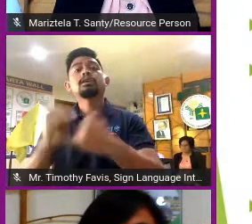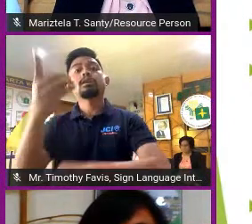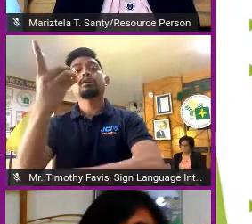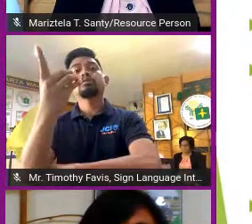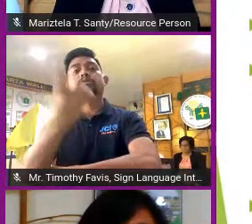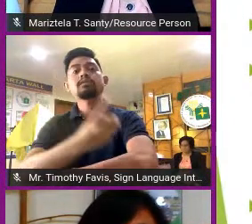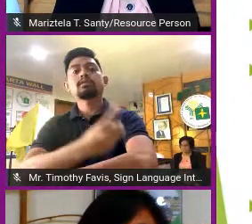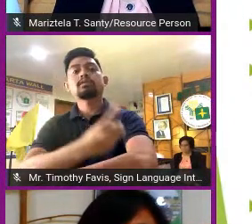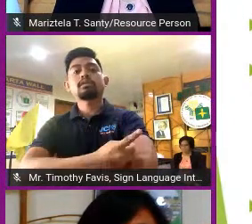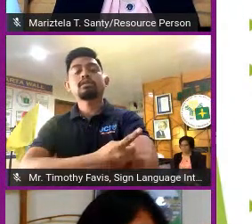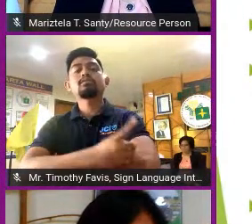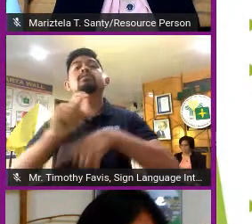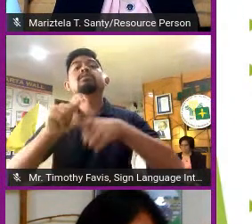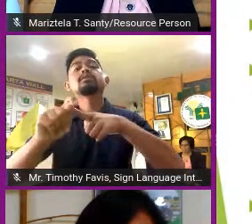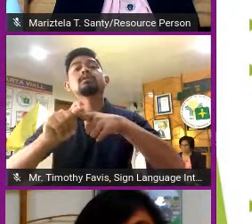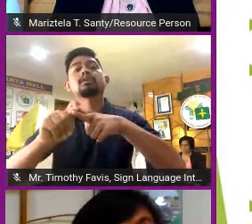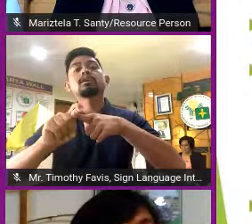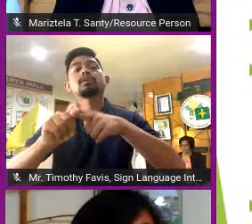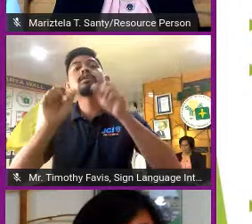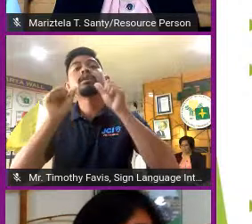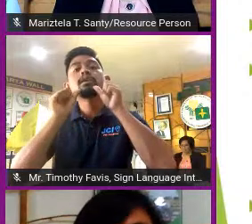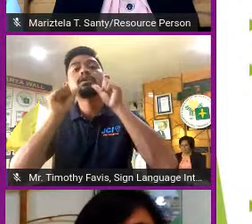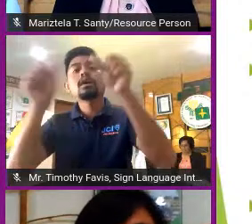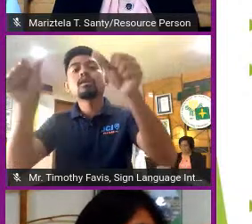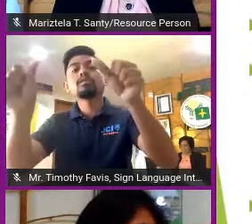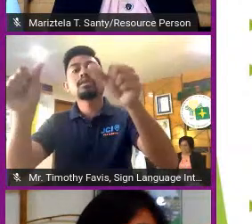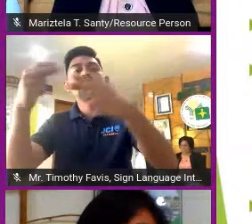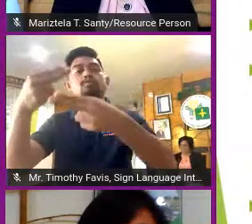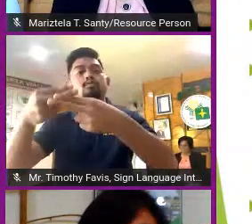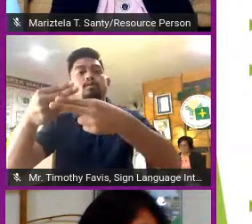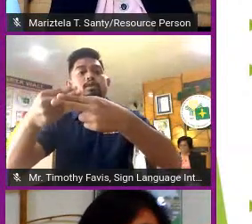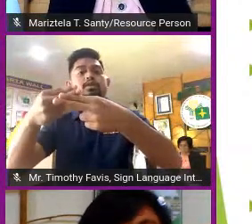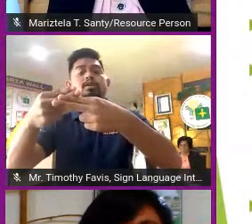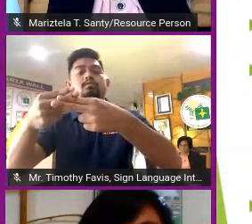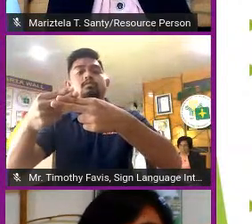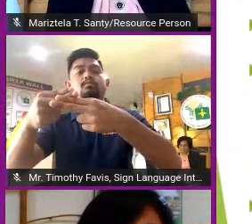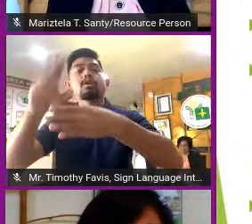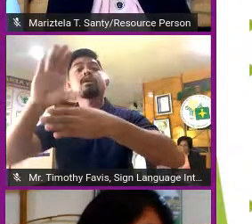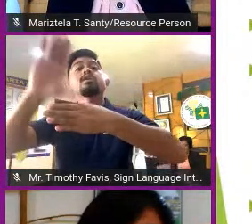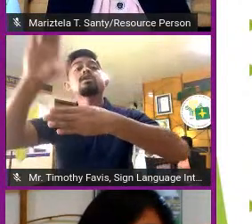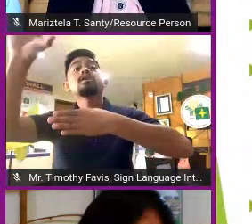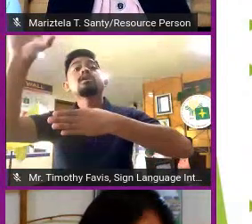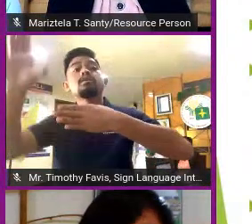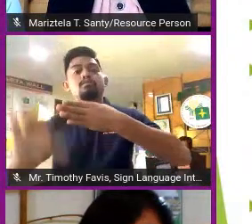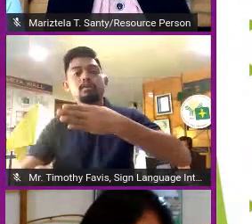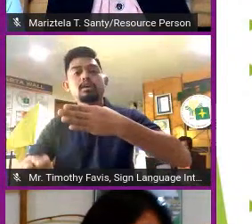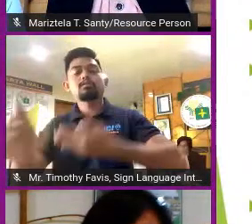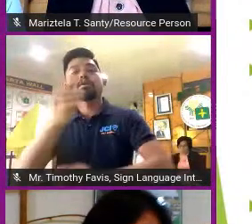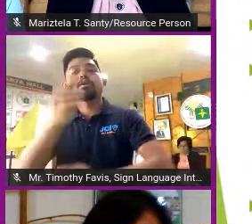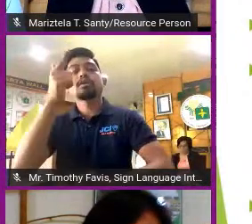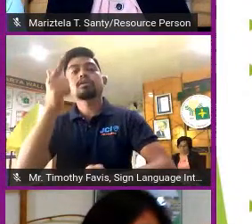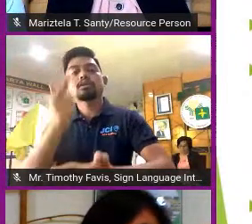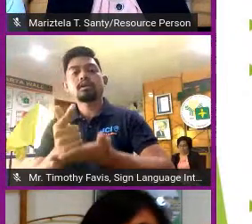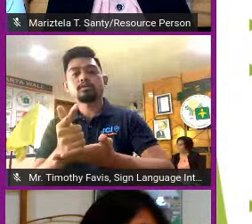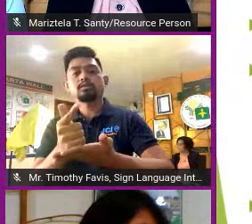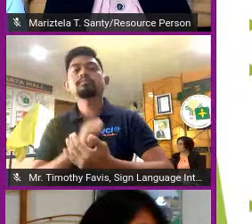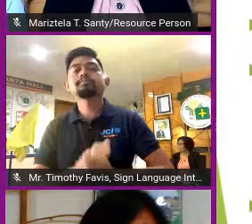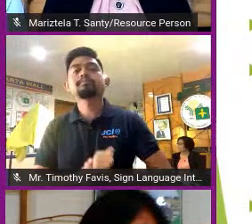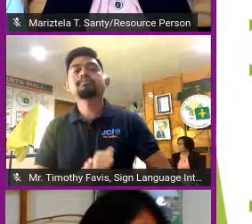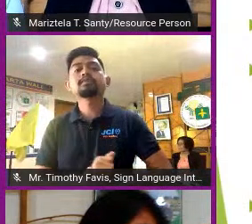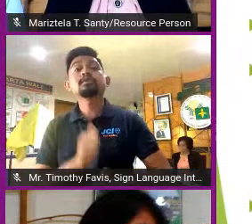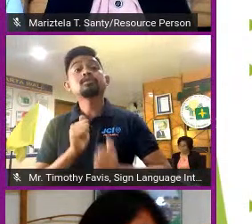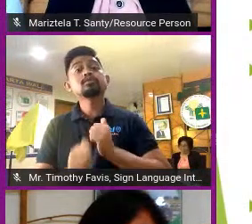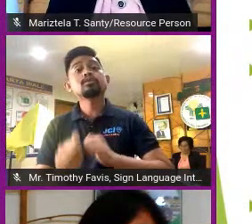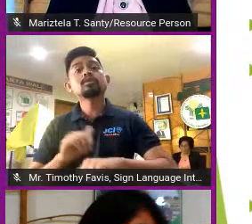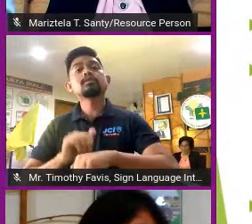will announce the names of the graduates kung nakakomply po kayo doon sa ating daily assessment. So we will be